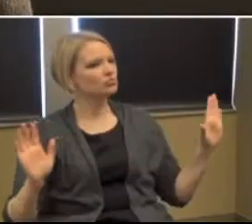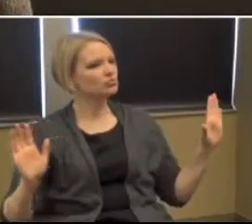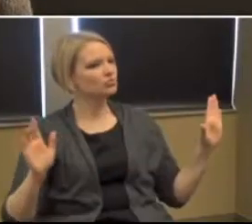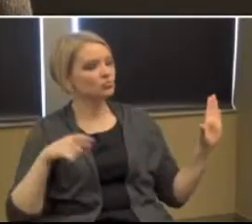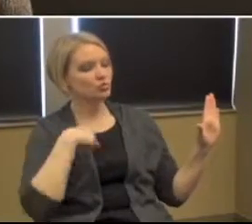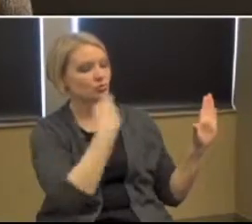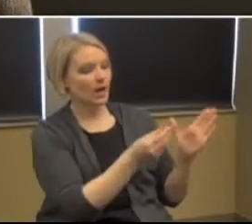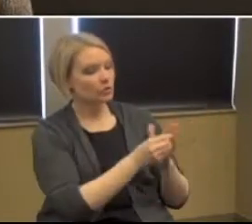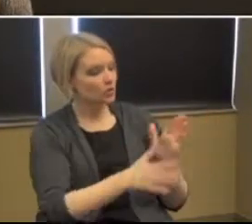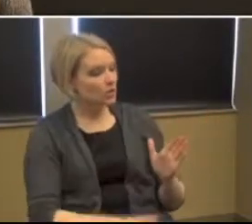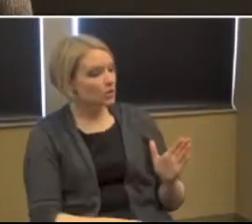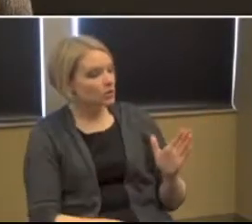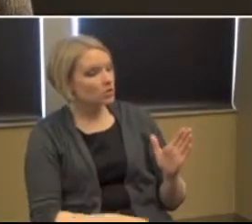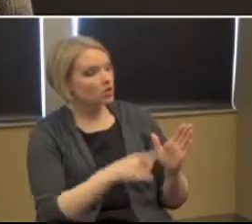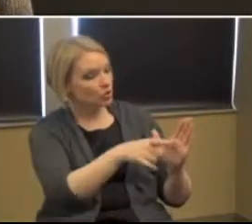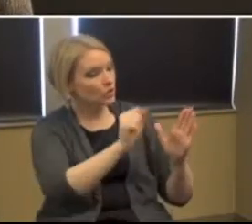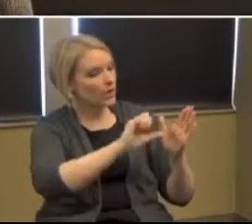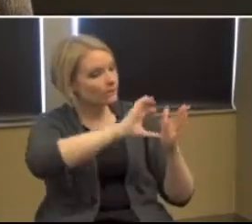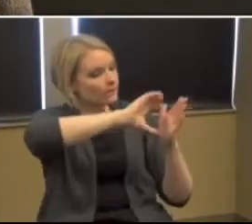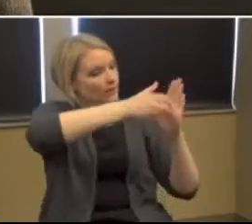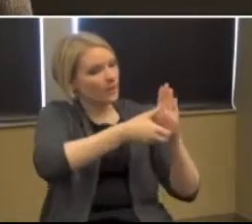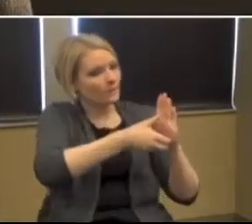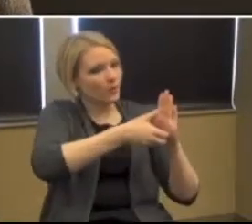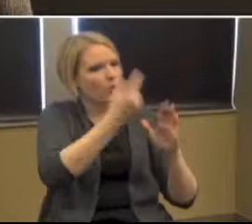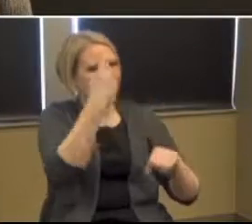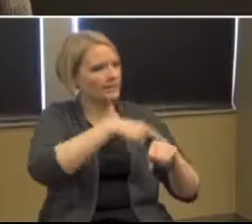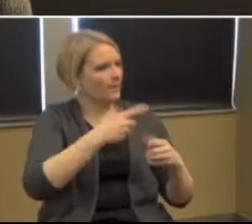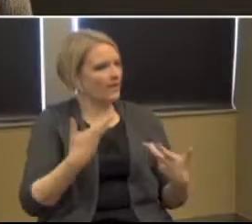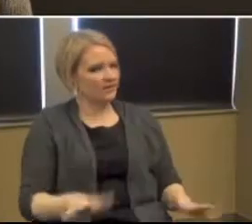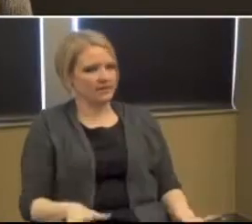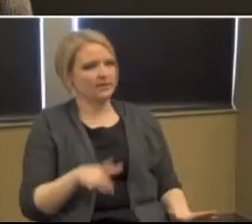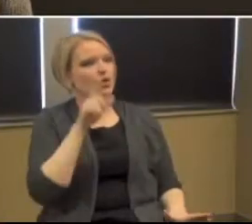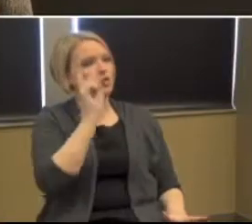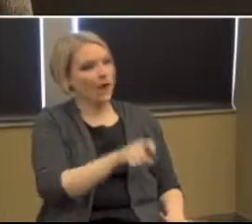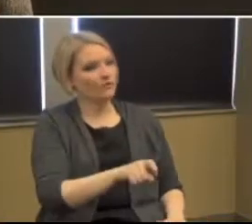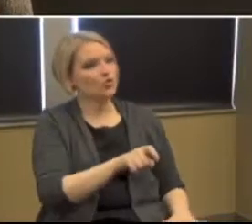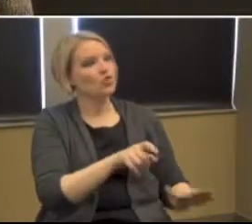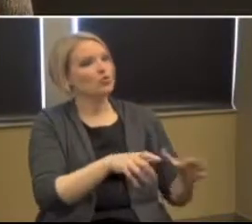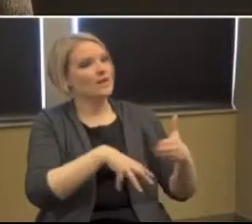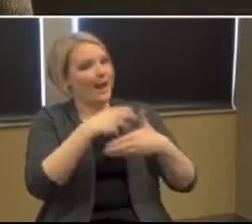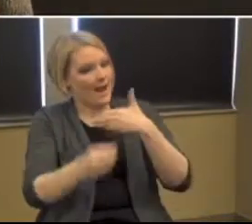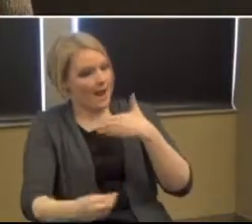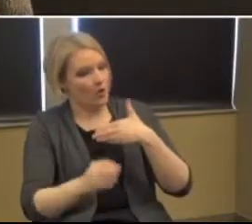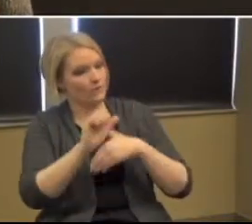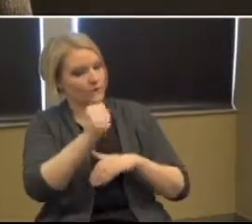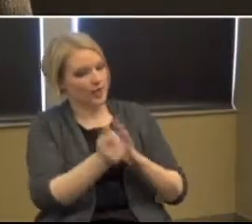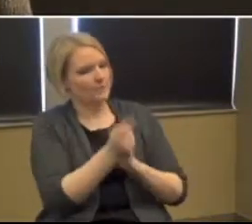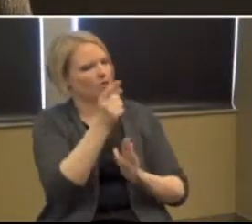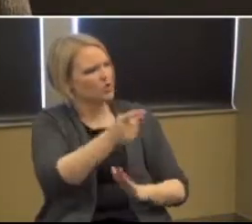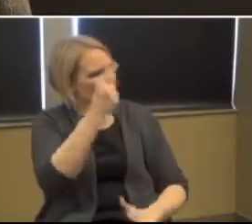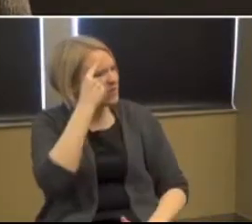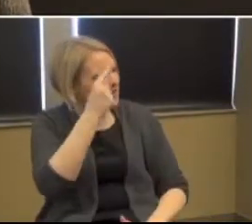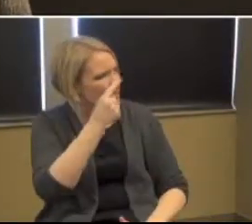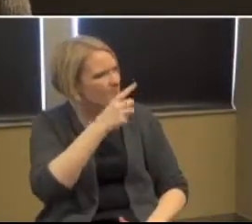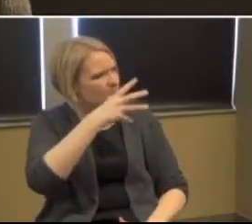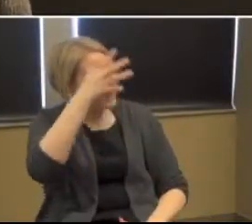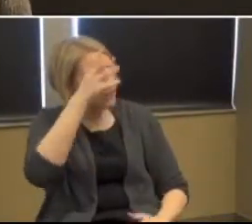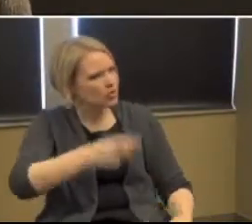so you tell students they can only flip it once. So they have to get out before 10 minutes in the shower. Do you think those parents have struggled with the snail